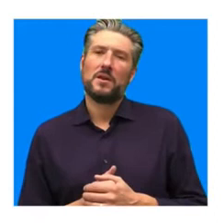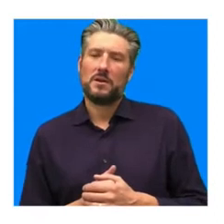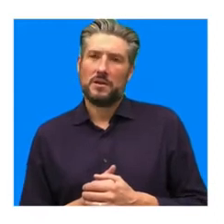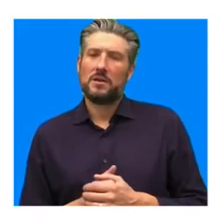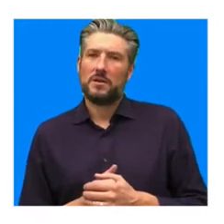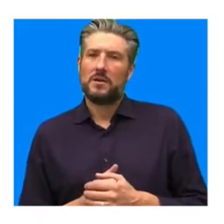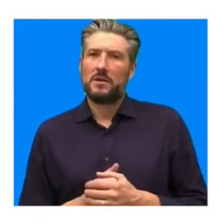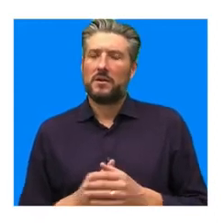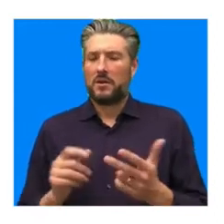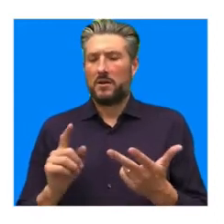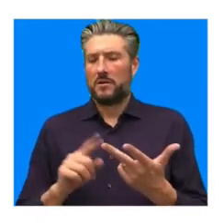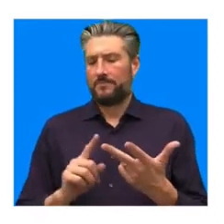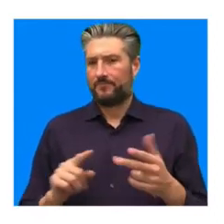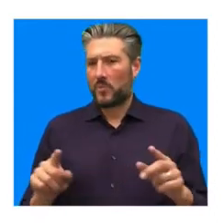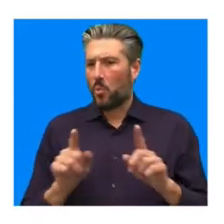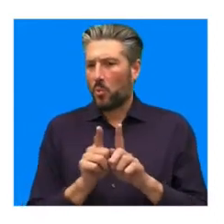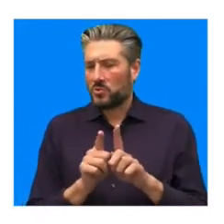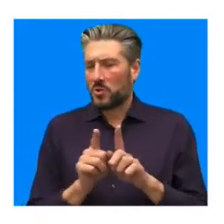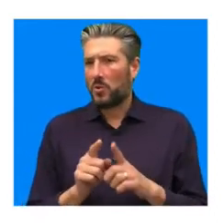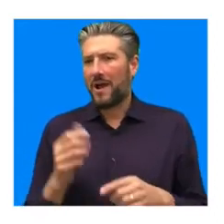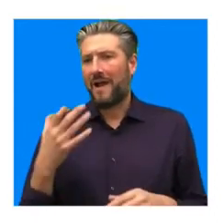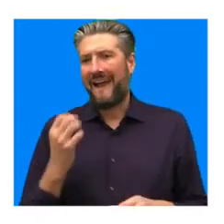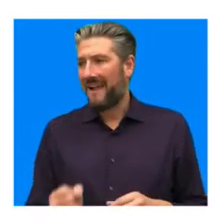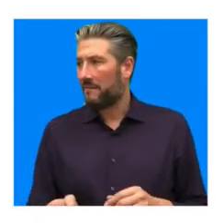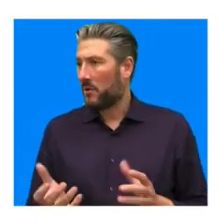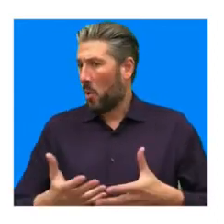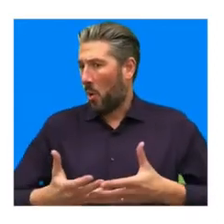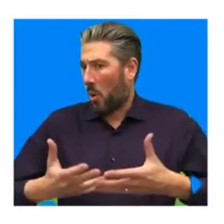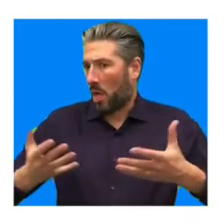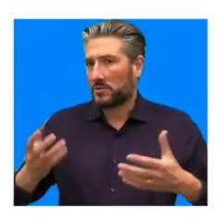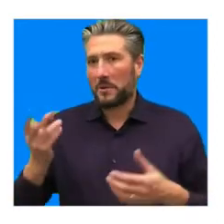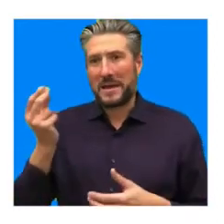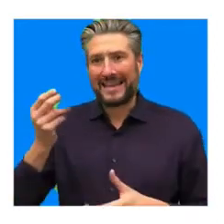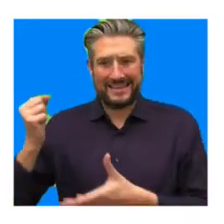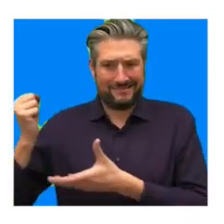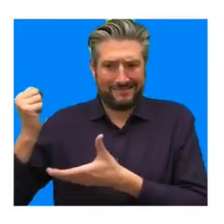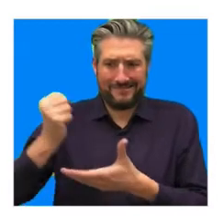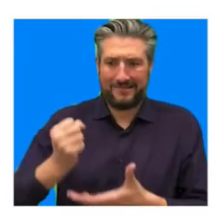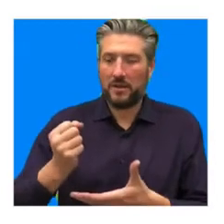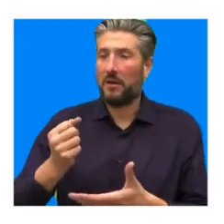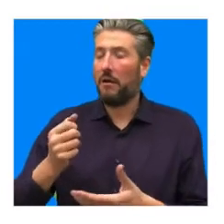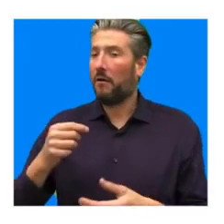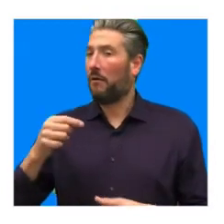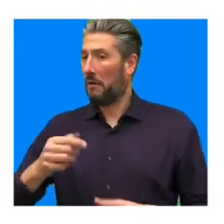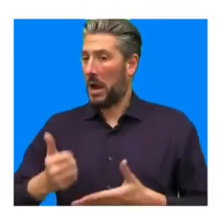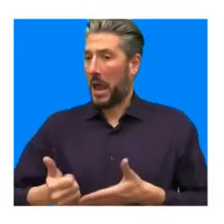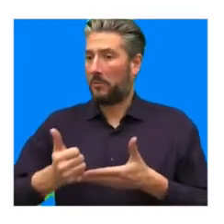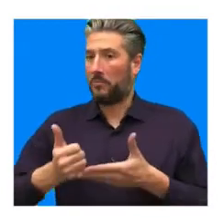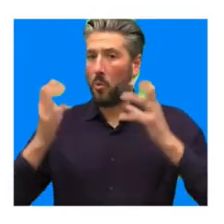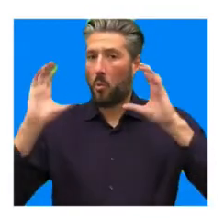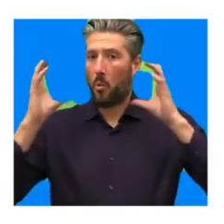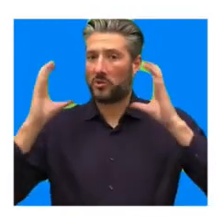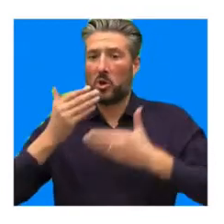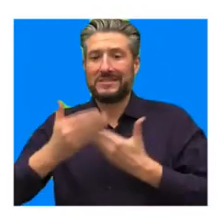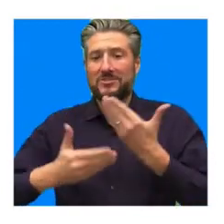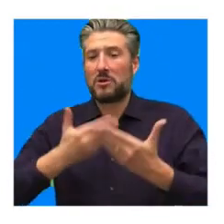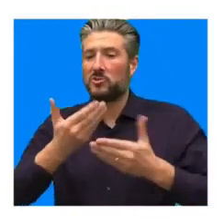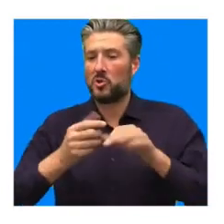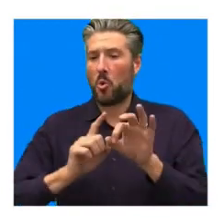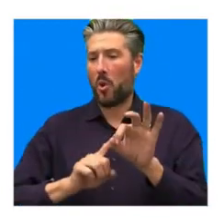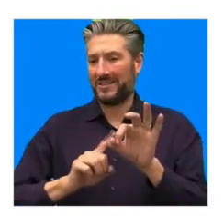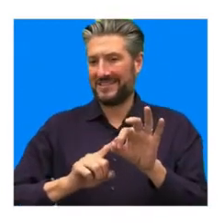is tremendous amount of feedback that's coming through on the quality of audio description right now. And not just the audio description, but also